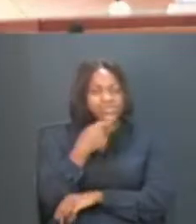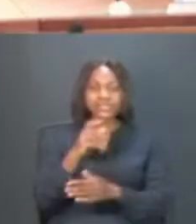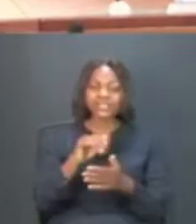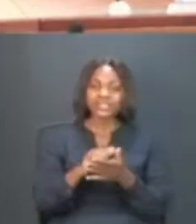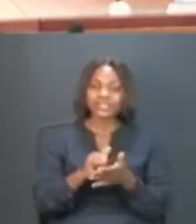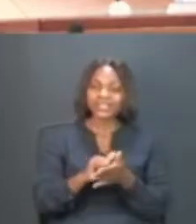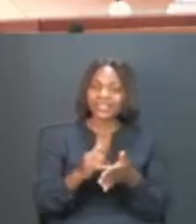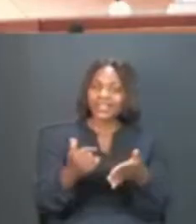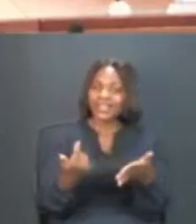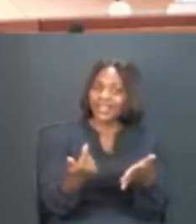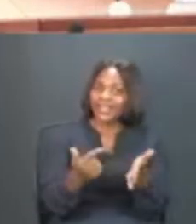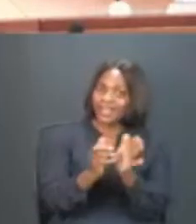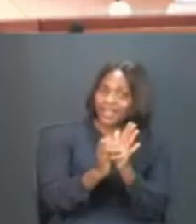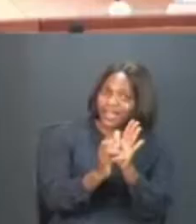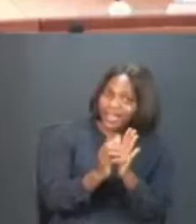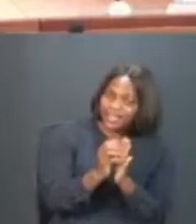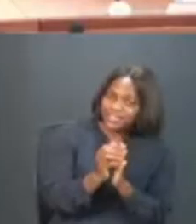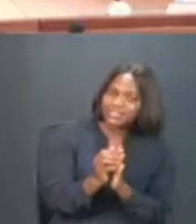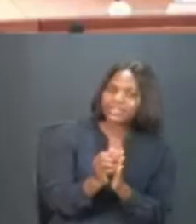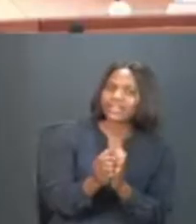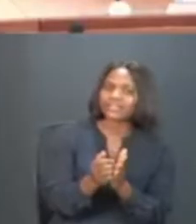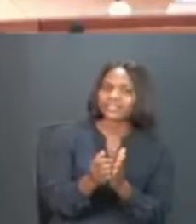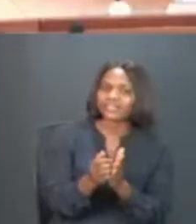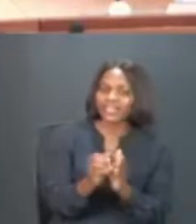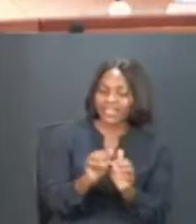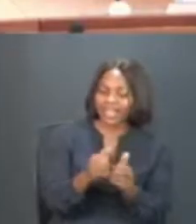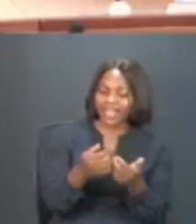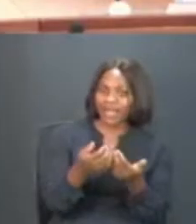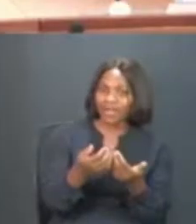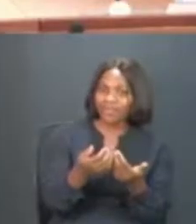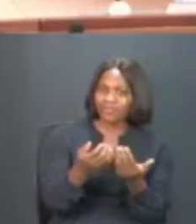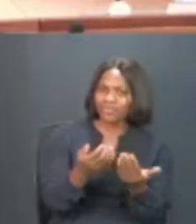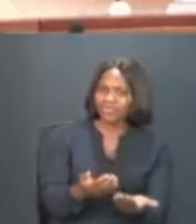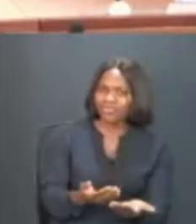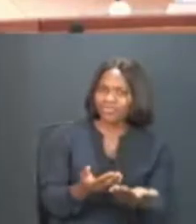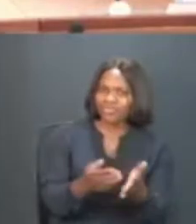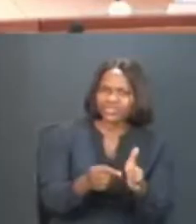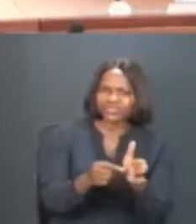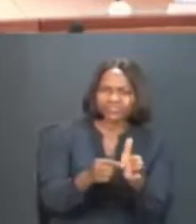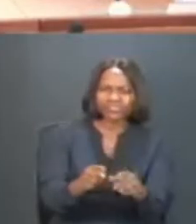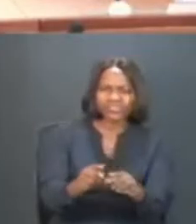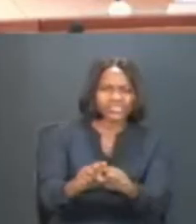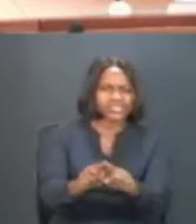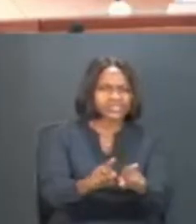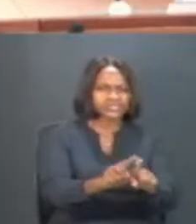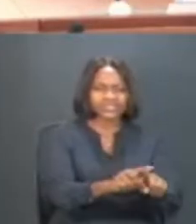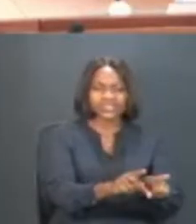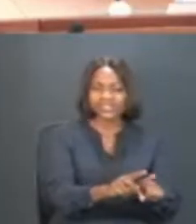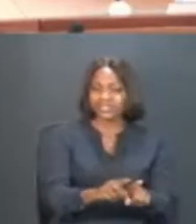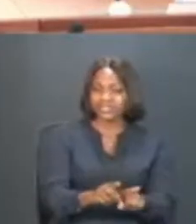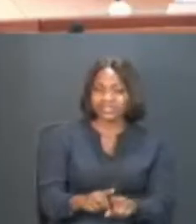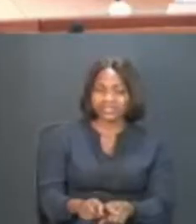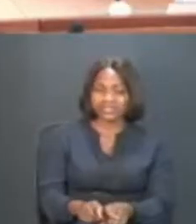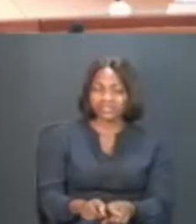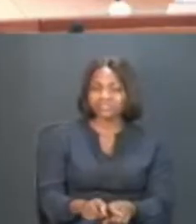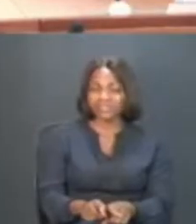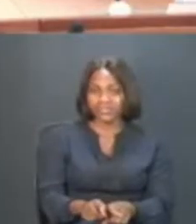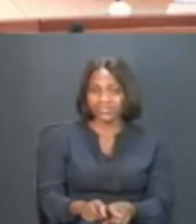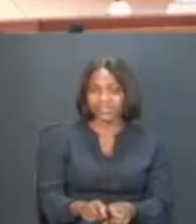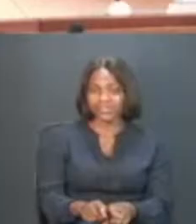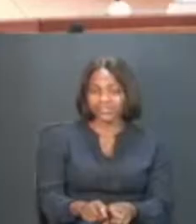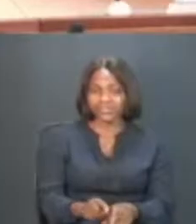it presents manifests differently in different individuals and